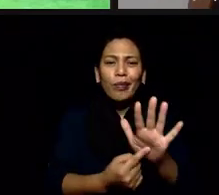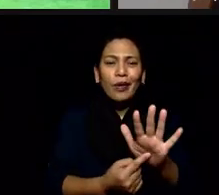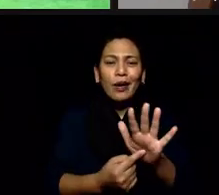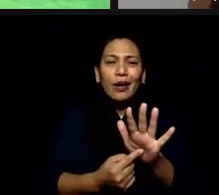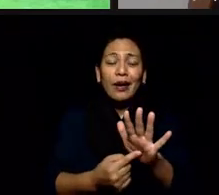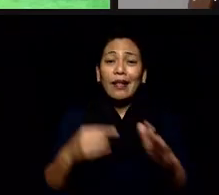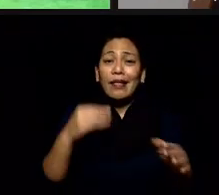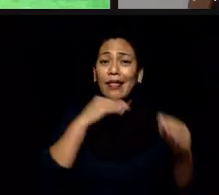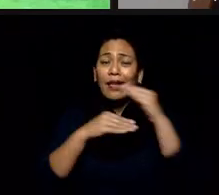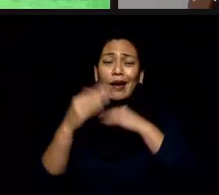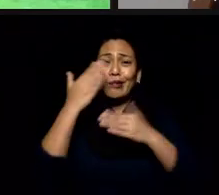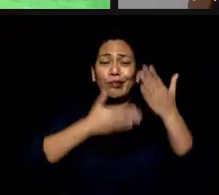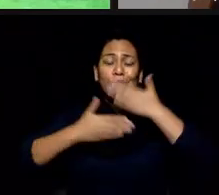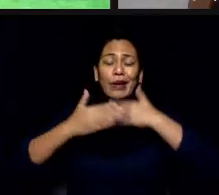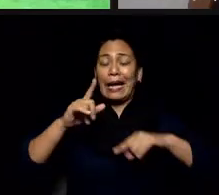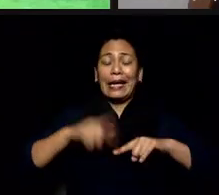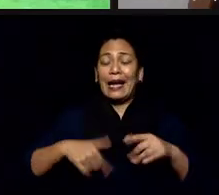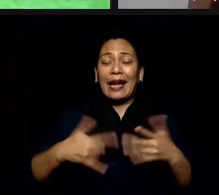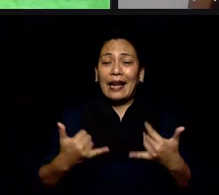for it, and now it's all out.